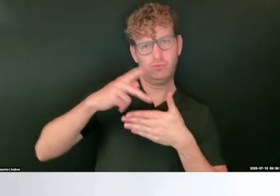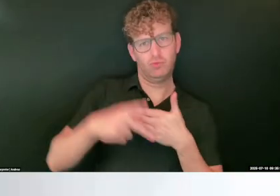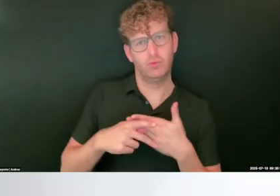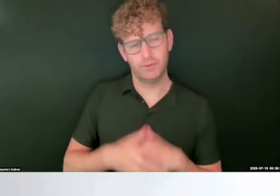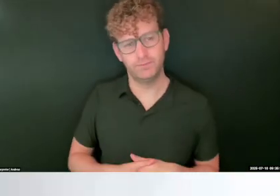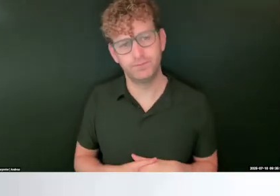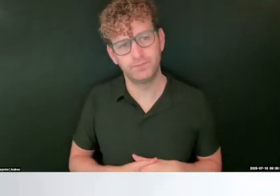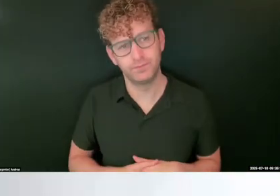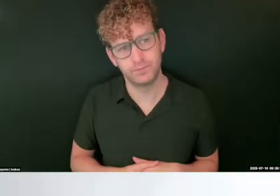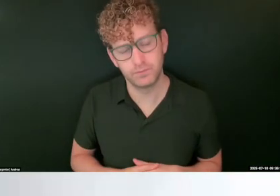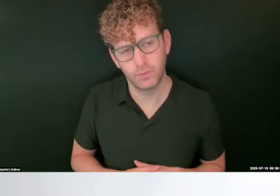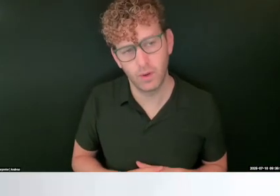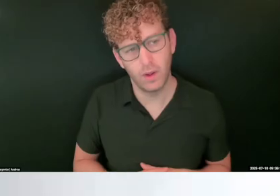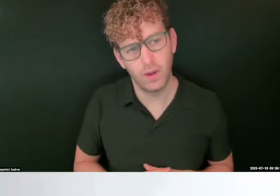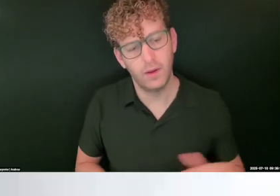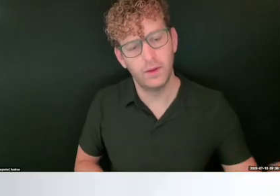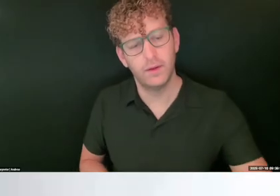programs.